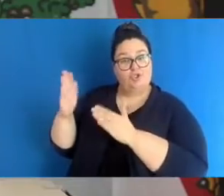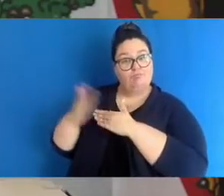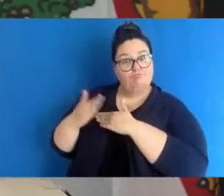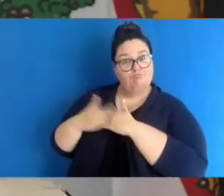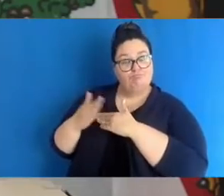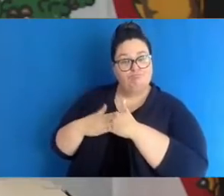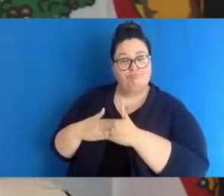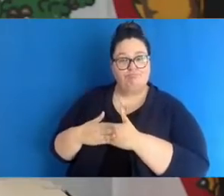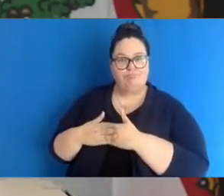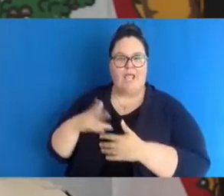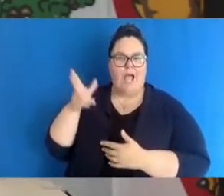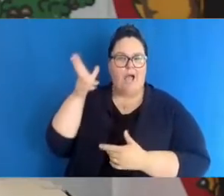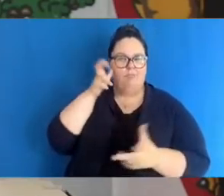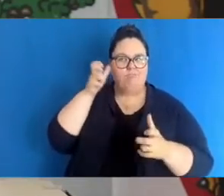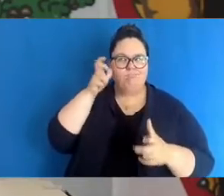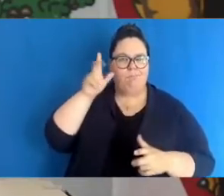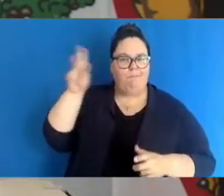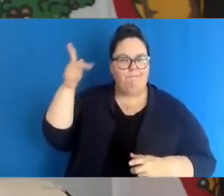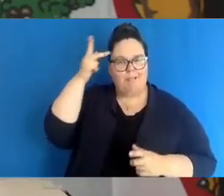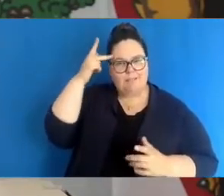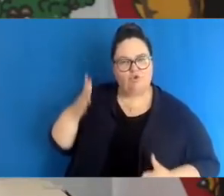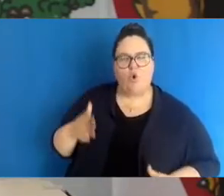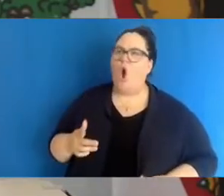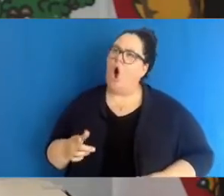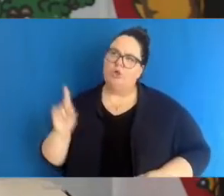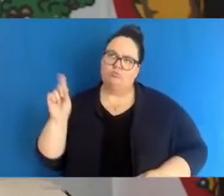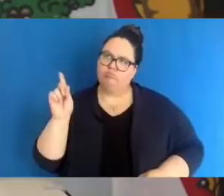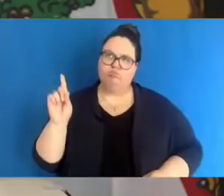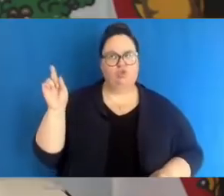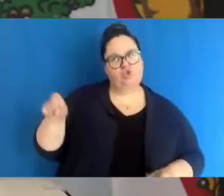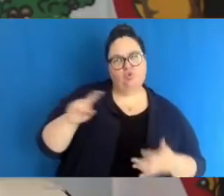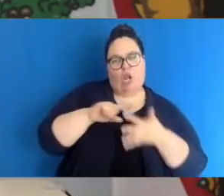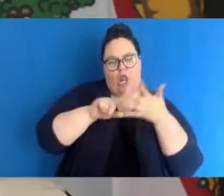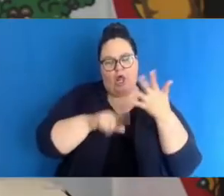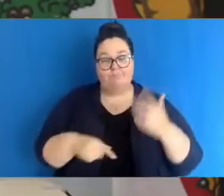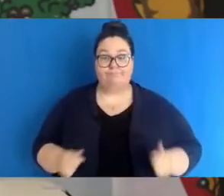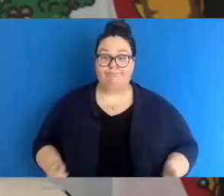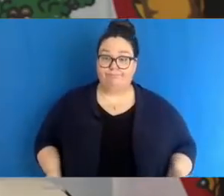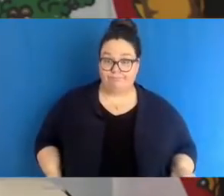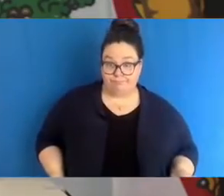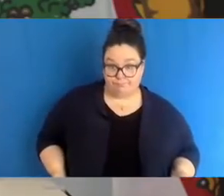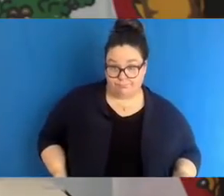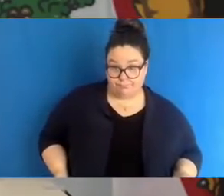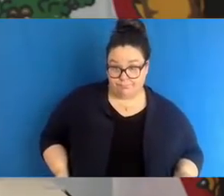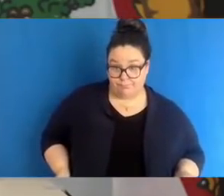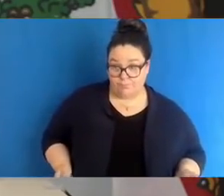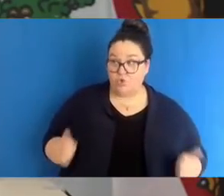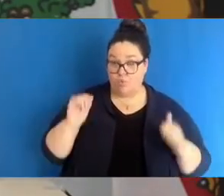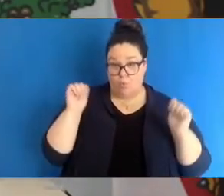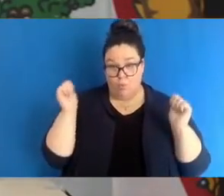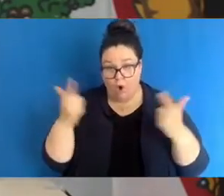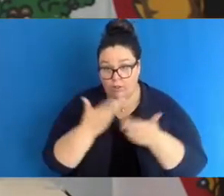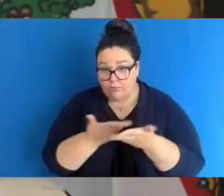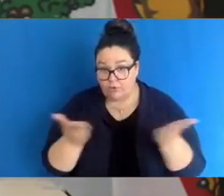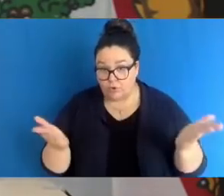hear politicians questioning, saying we should do this or that, and I would just say to every Prince Edward Islander,